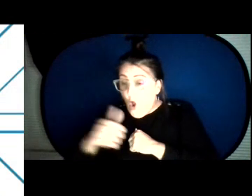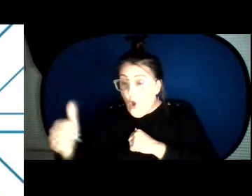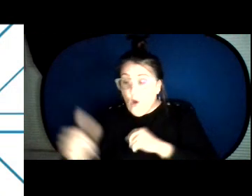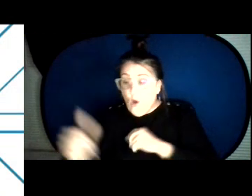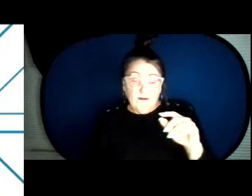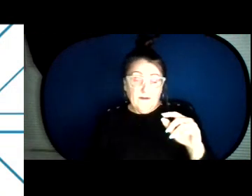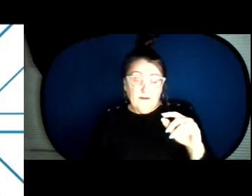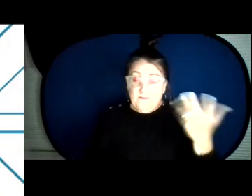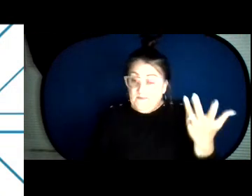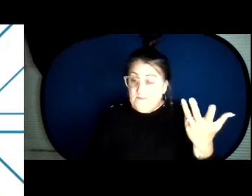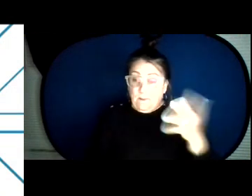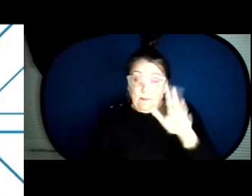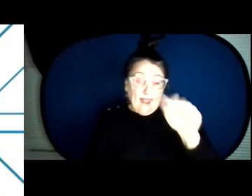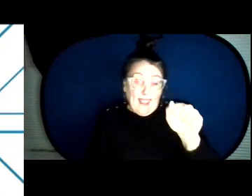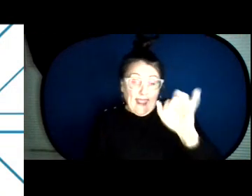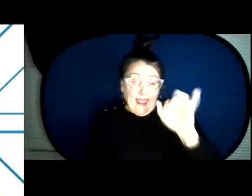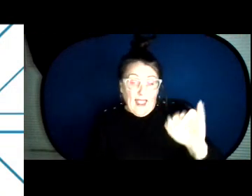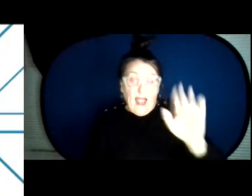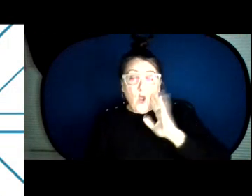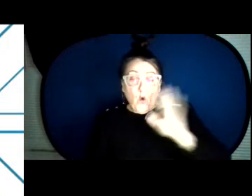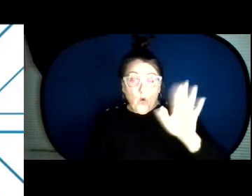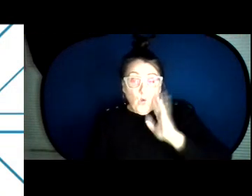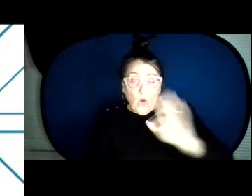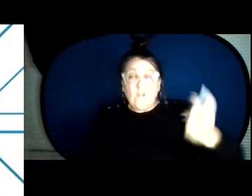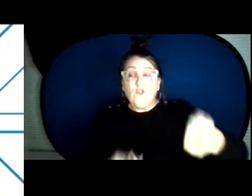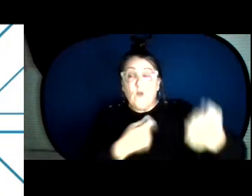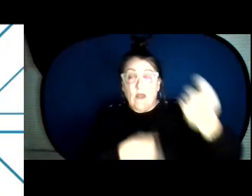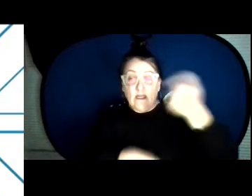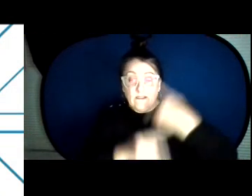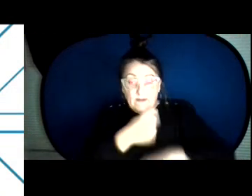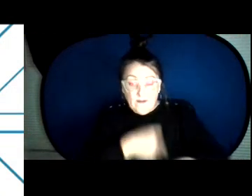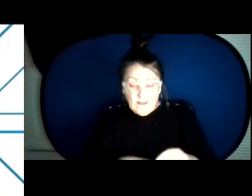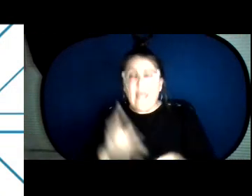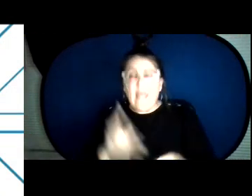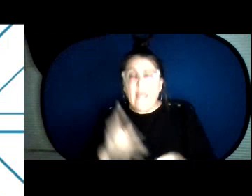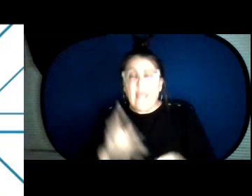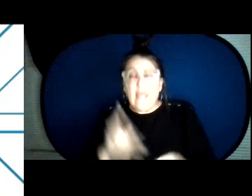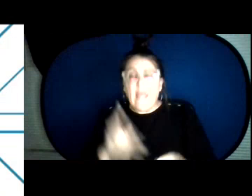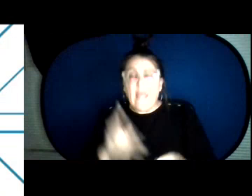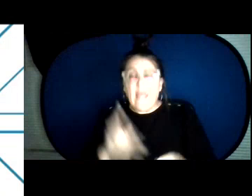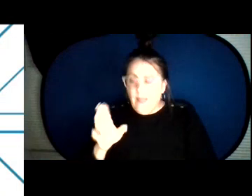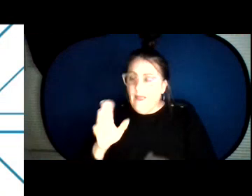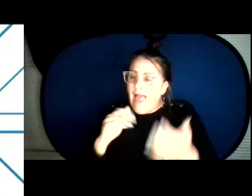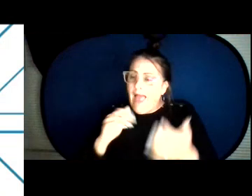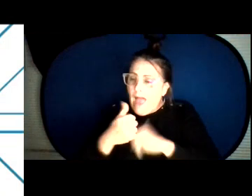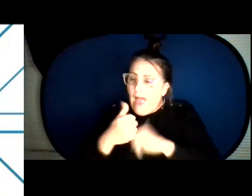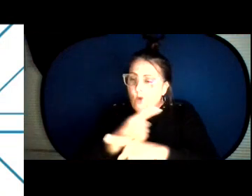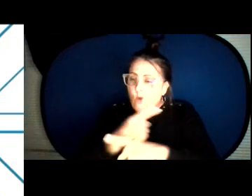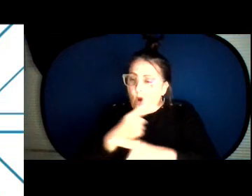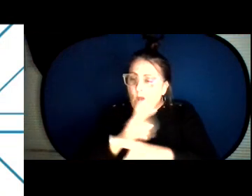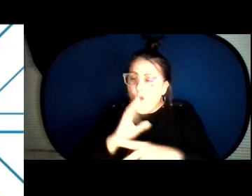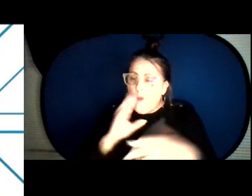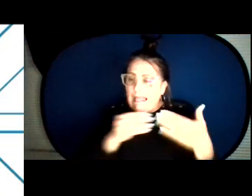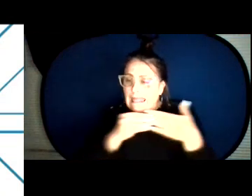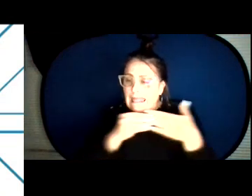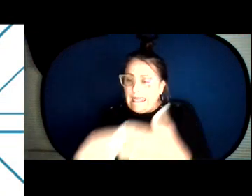will transform transportation, but how thoughtfully will lead that transformation. Thank you.